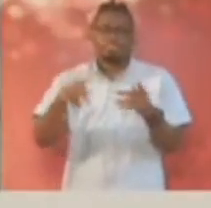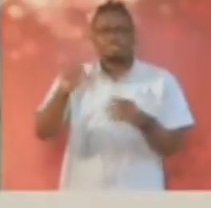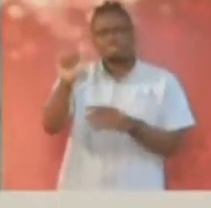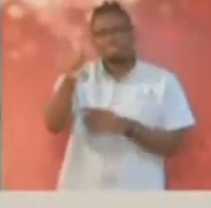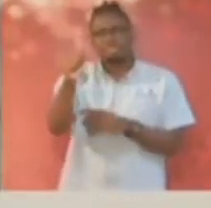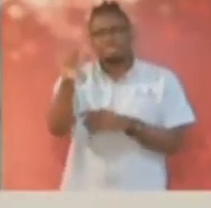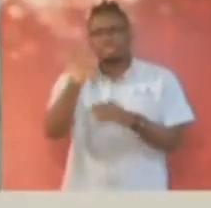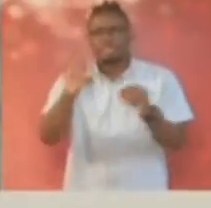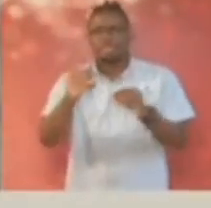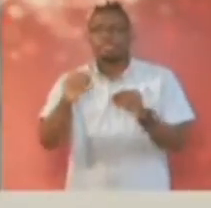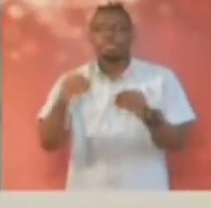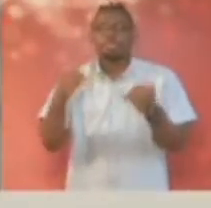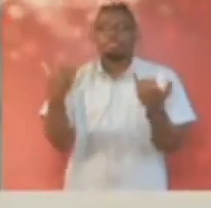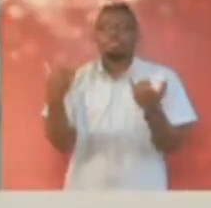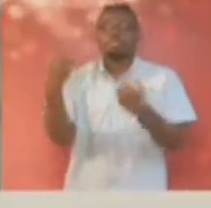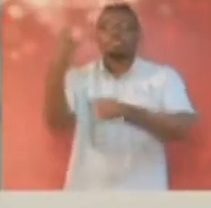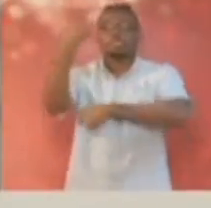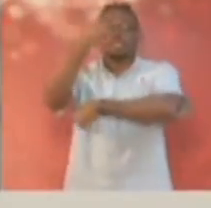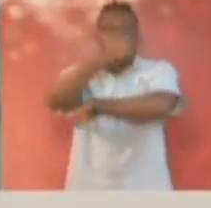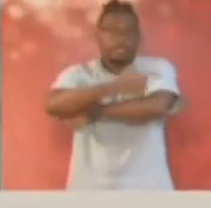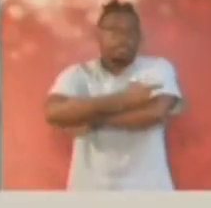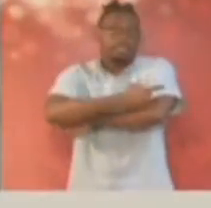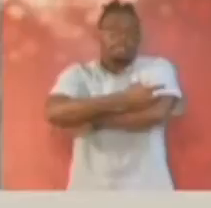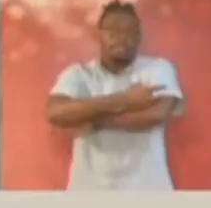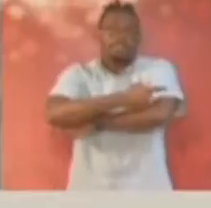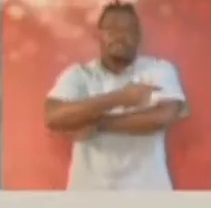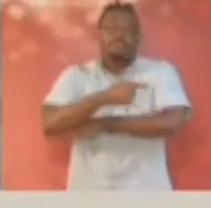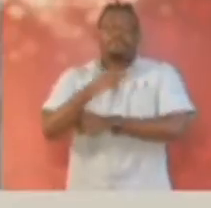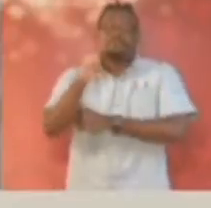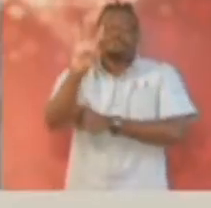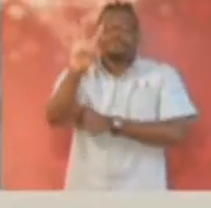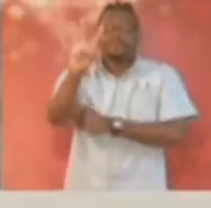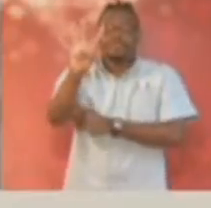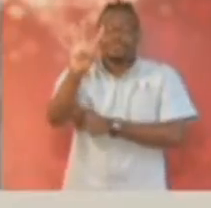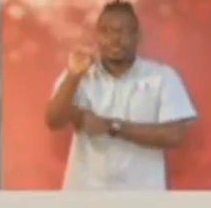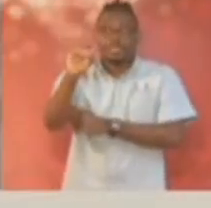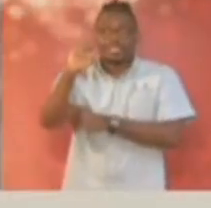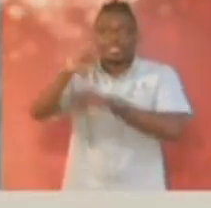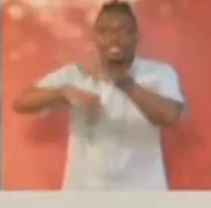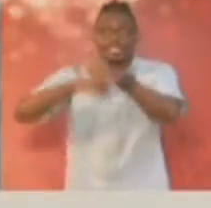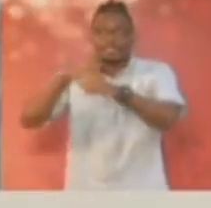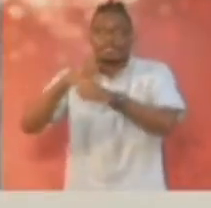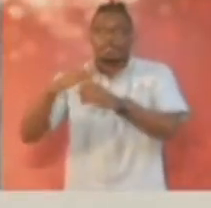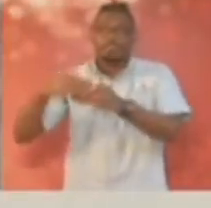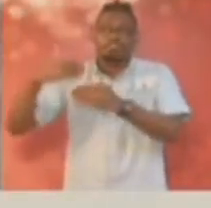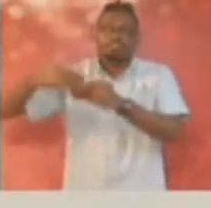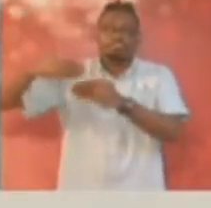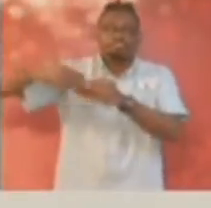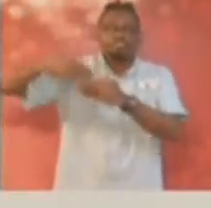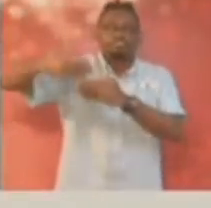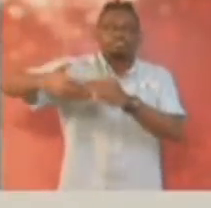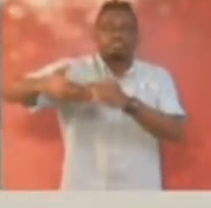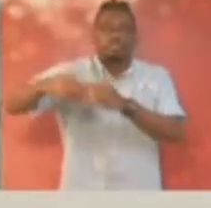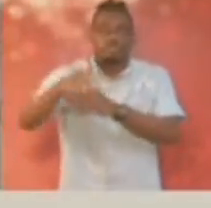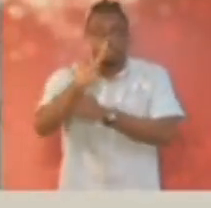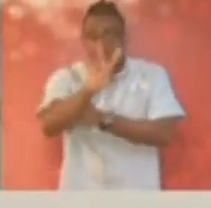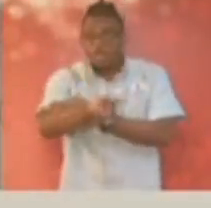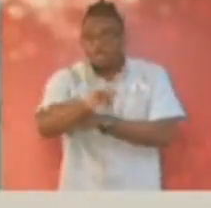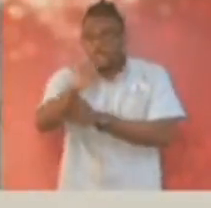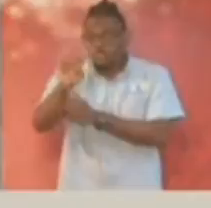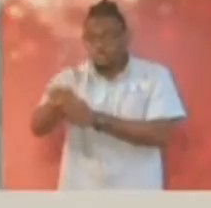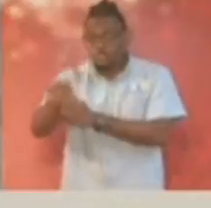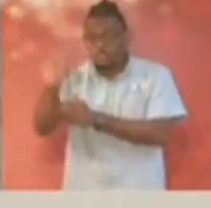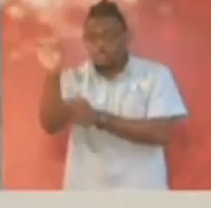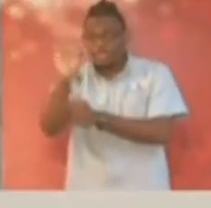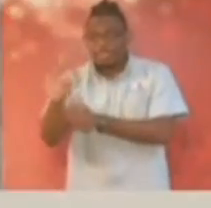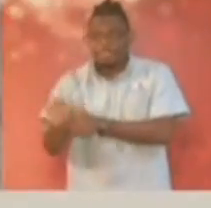40 years later, it's 22%.